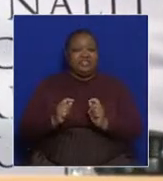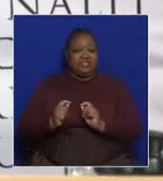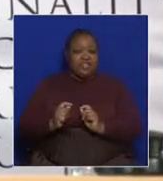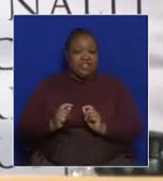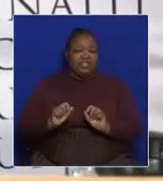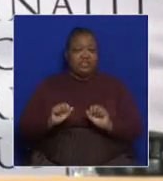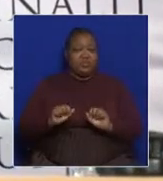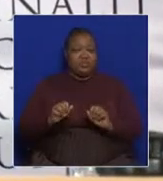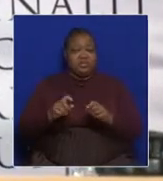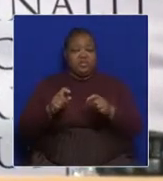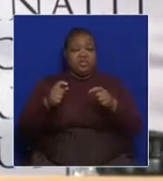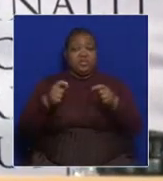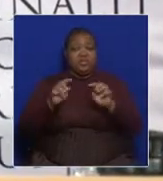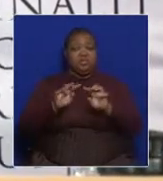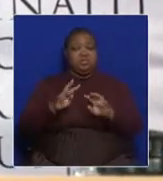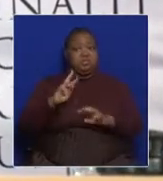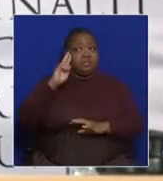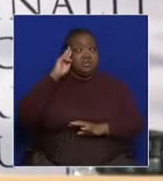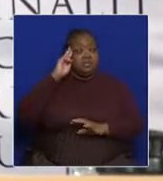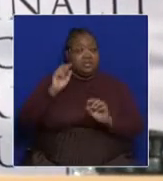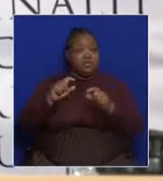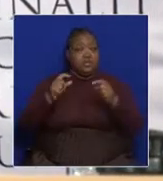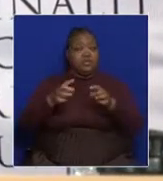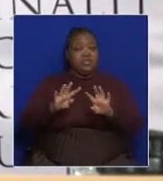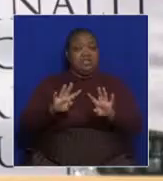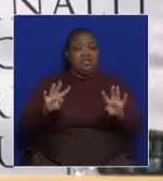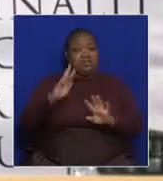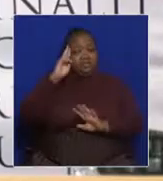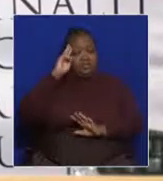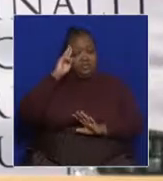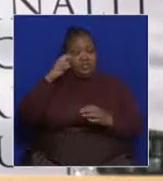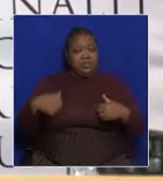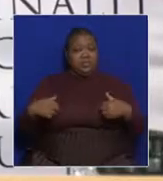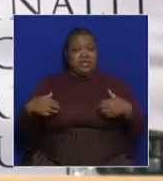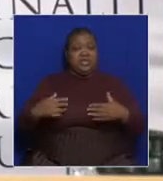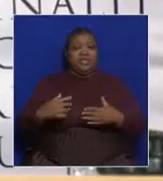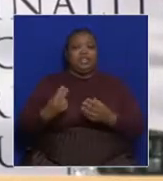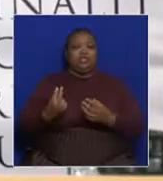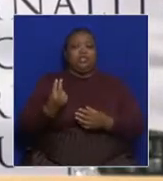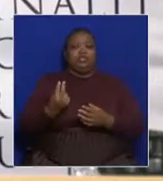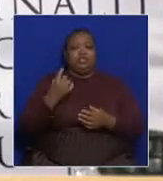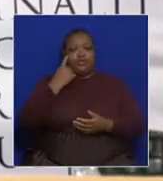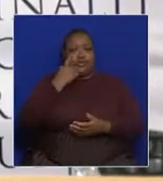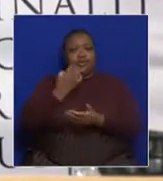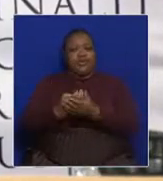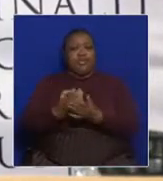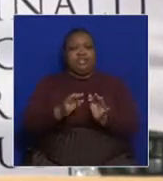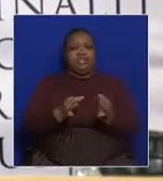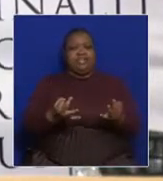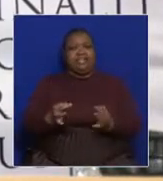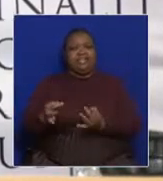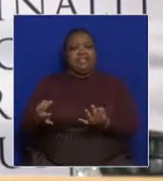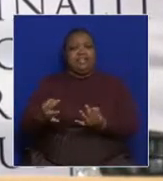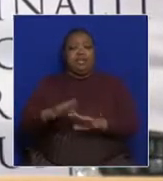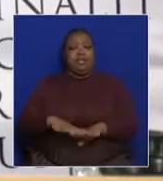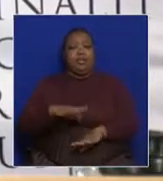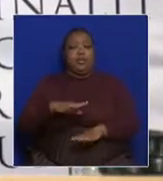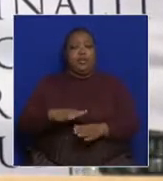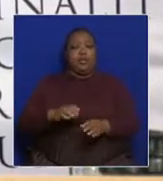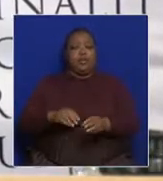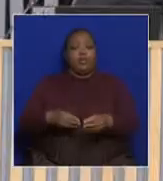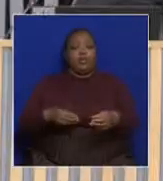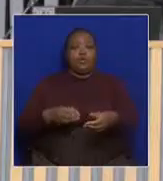recall that we started out with 2 exhibit files. More documents have been added. Now we end up with 3